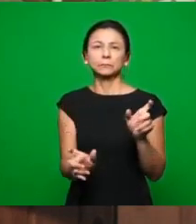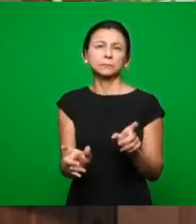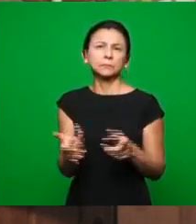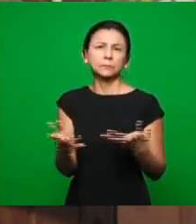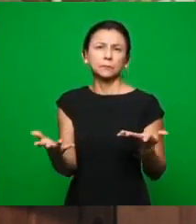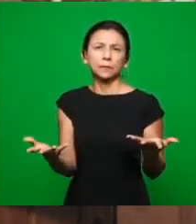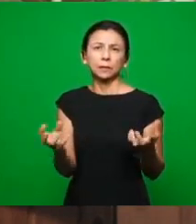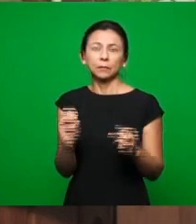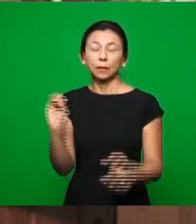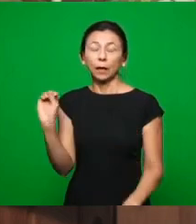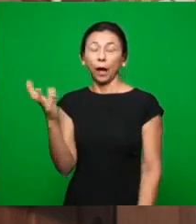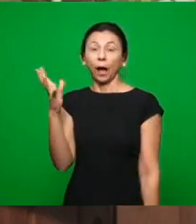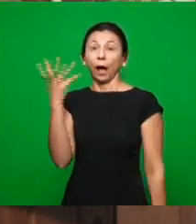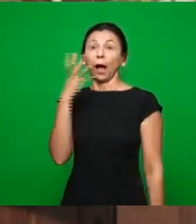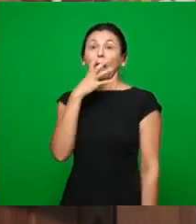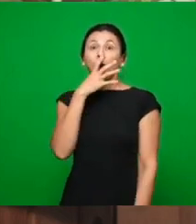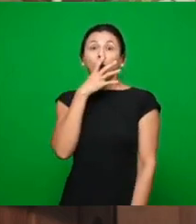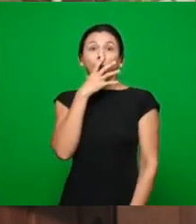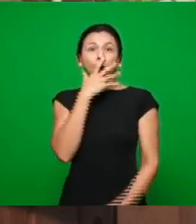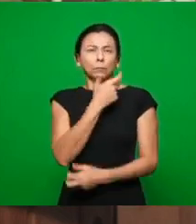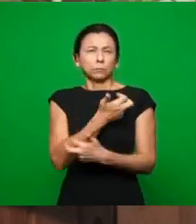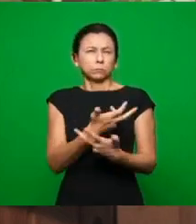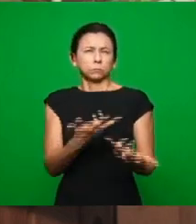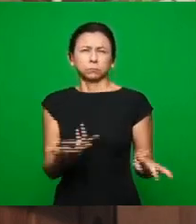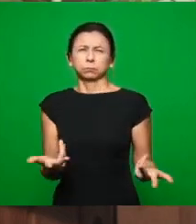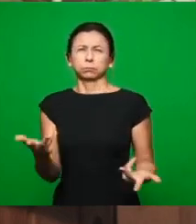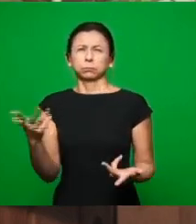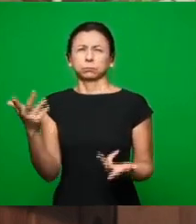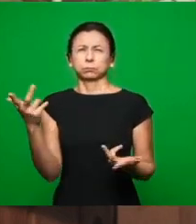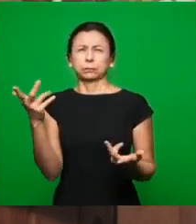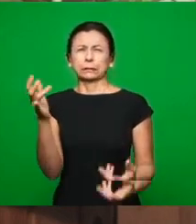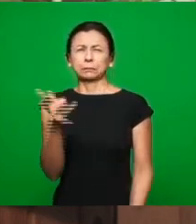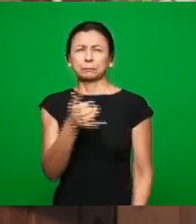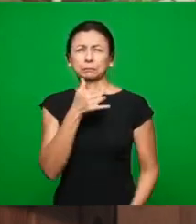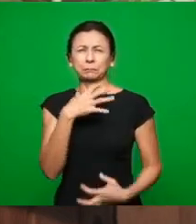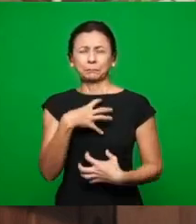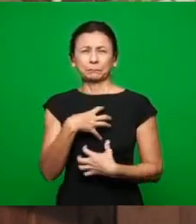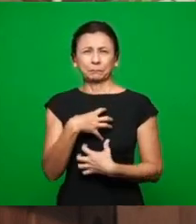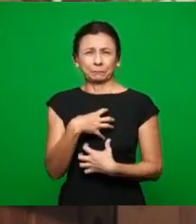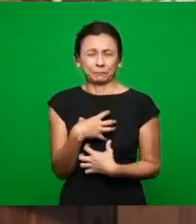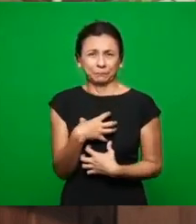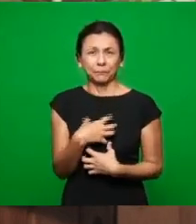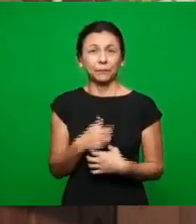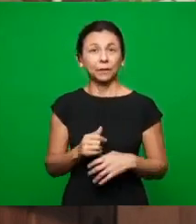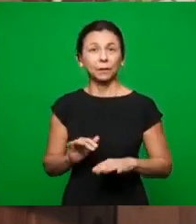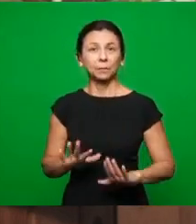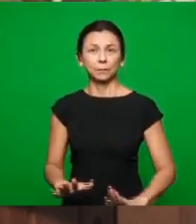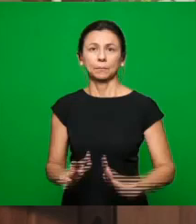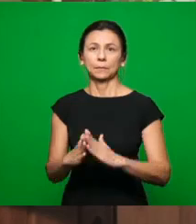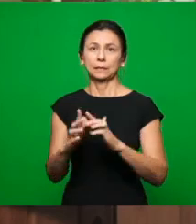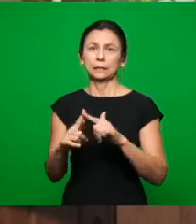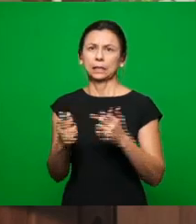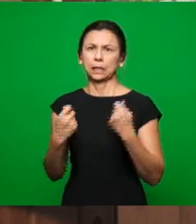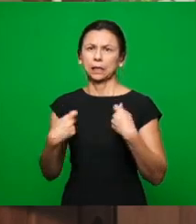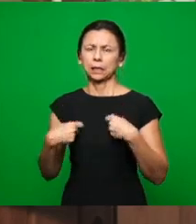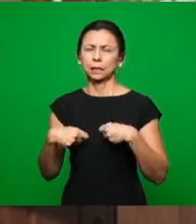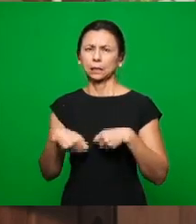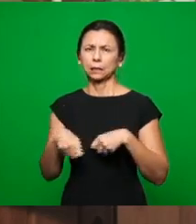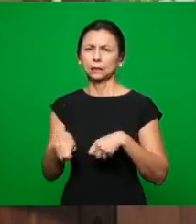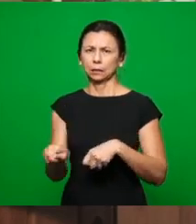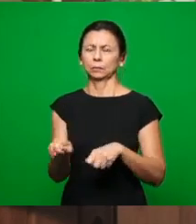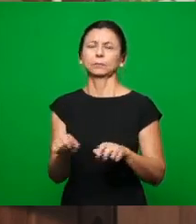and that the everybody turn into catastrophes. And the church doesn't need this